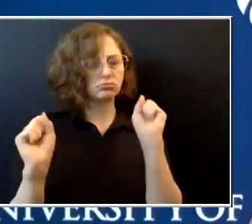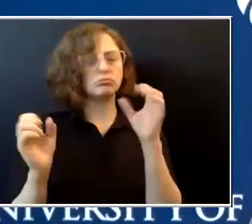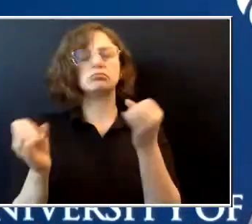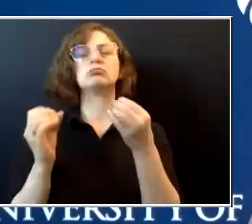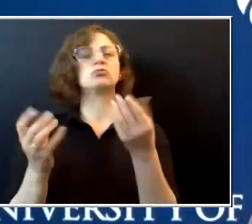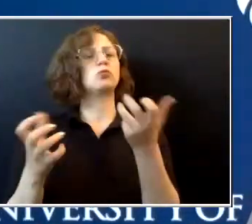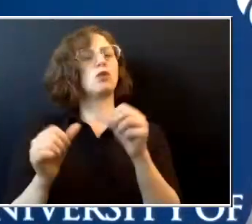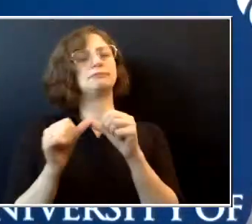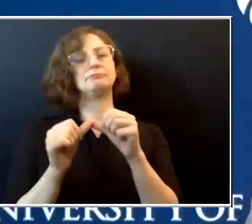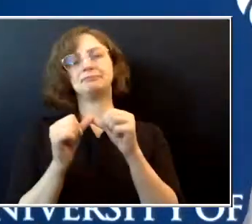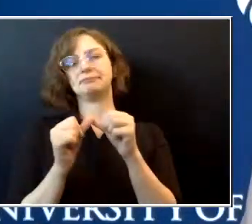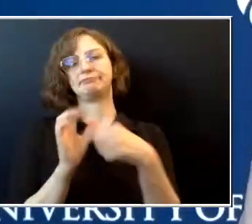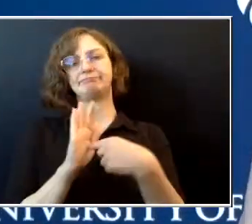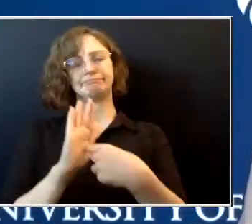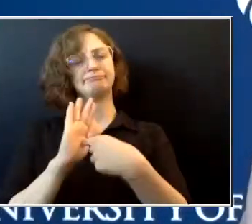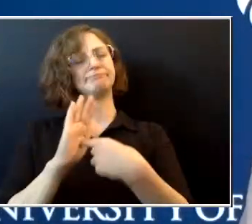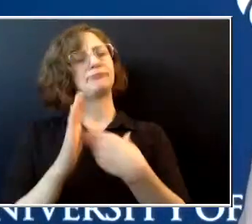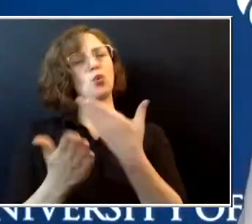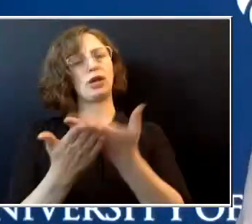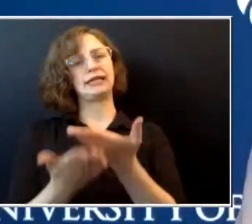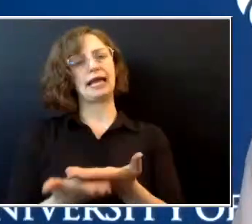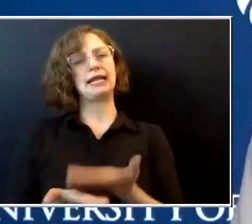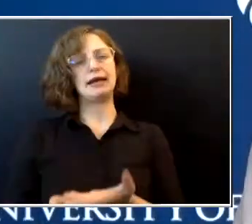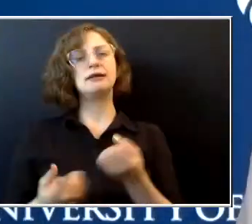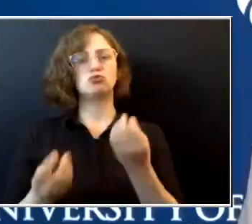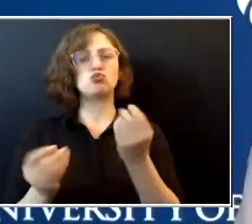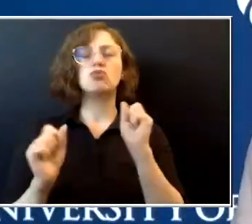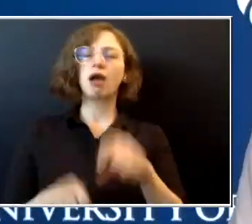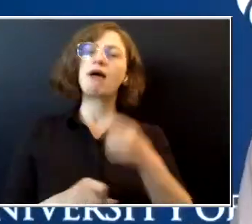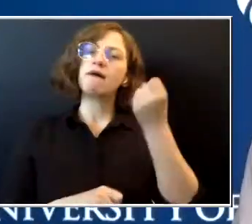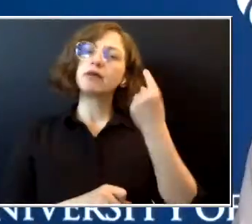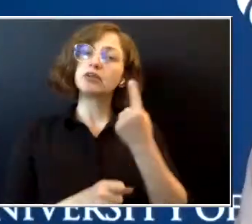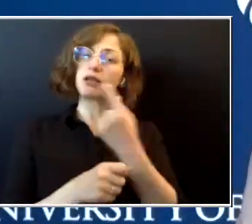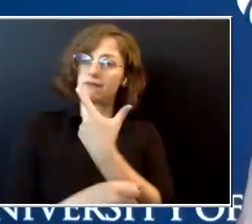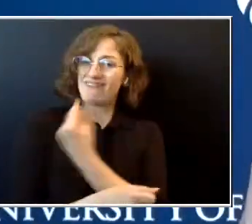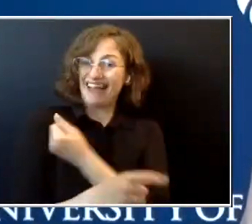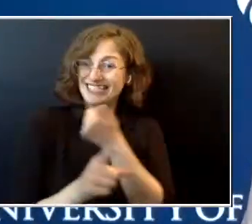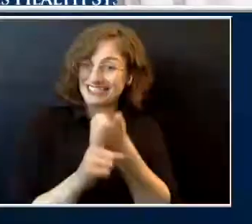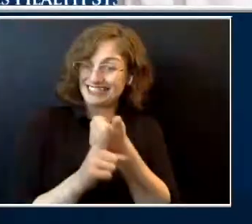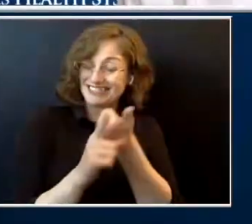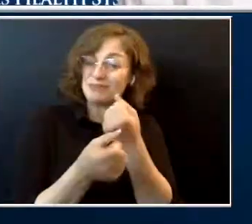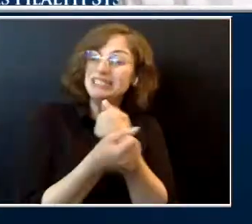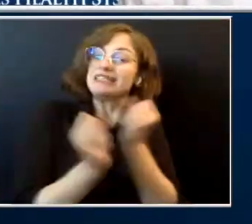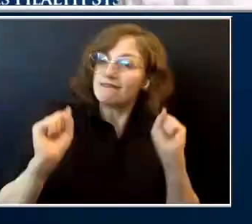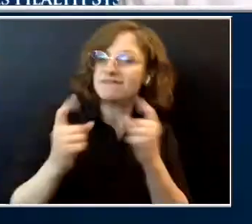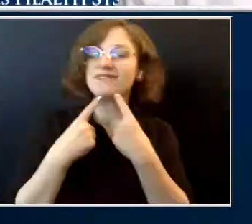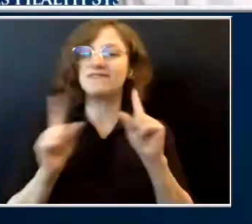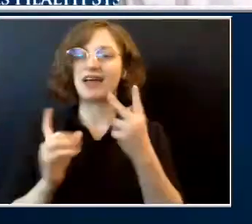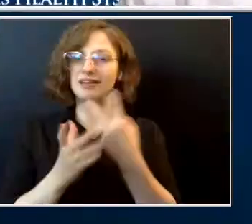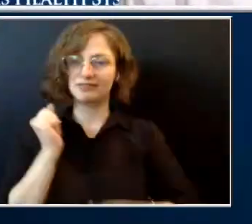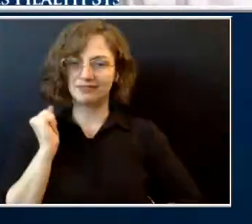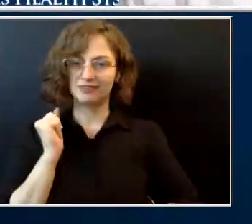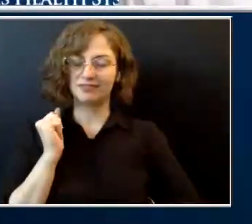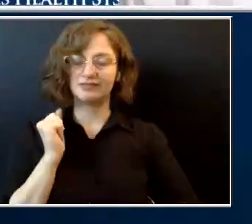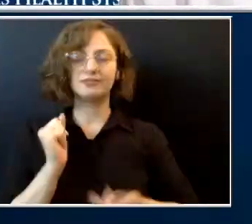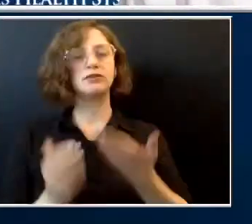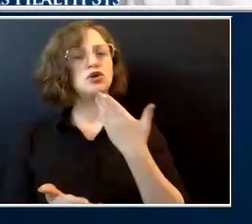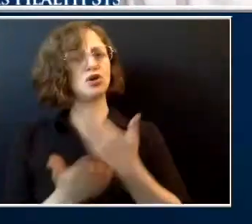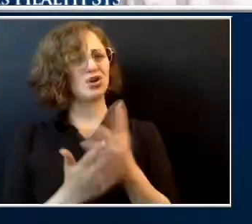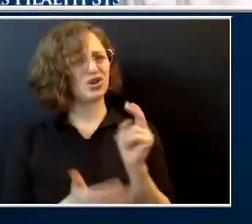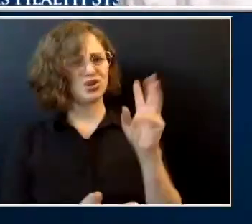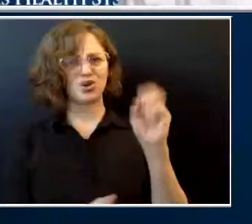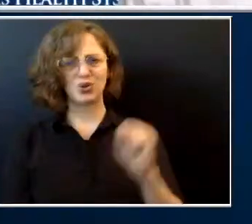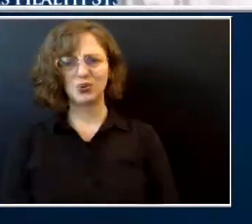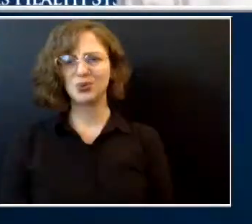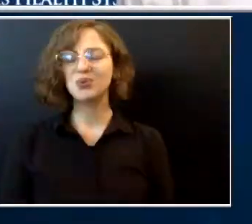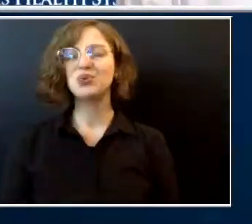people that data as well to understand that the vaccines are safe, but also effective. Good news, I think, on all those fronts. All right, we